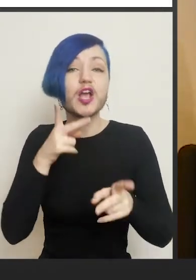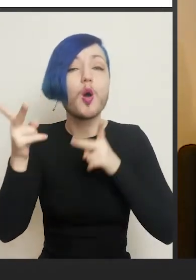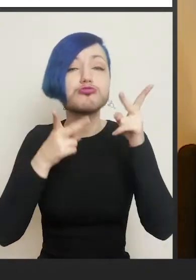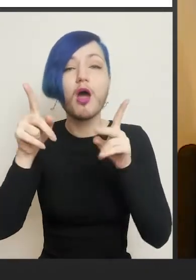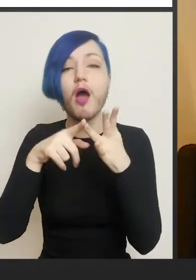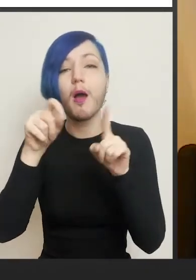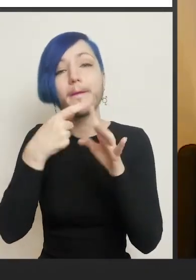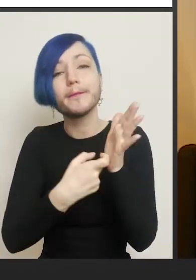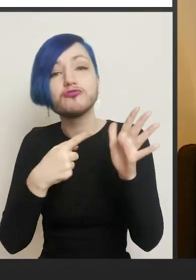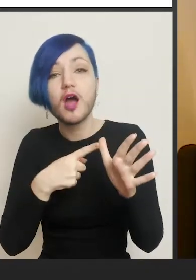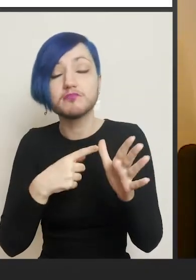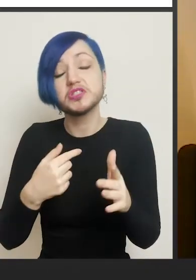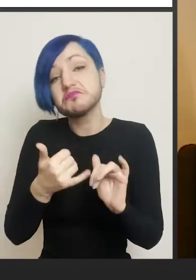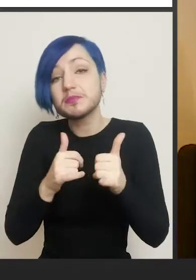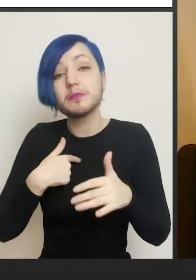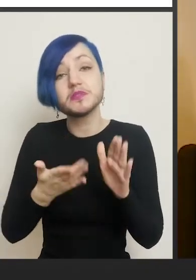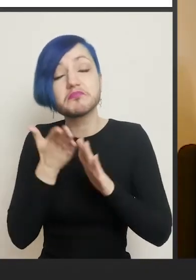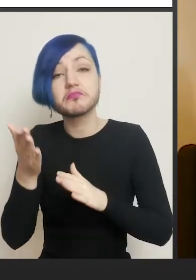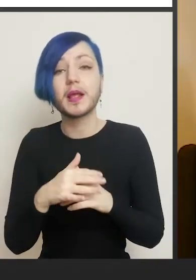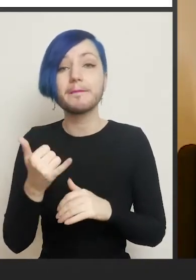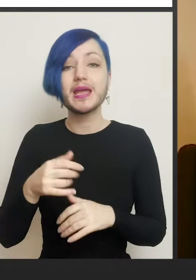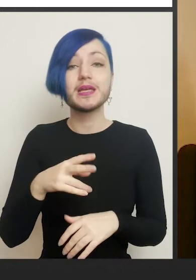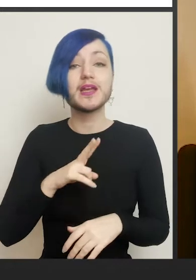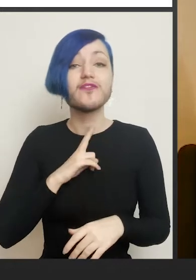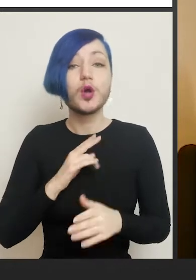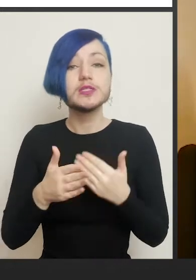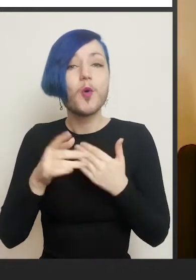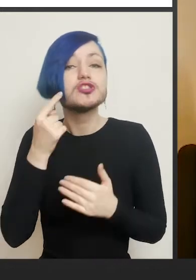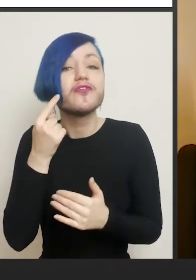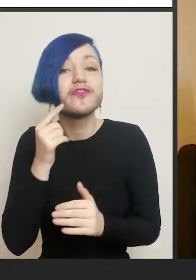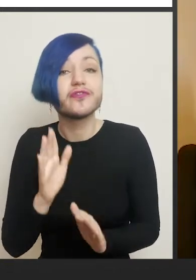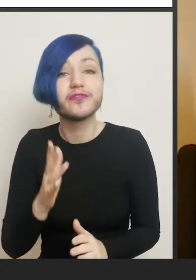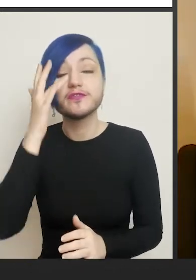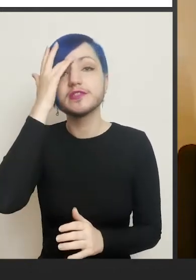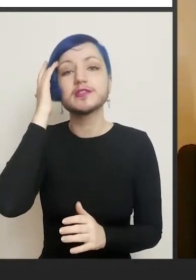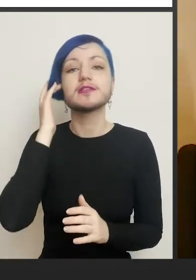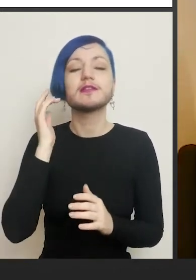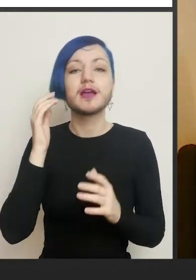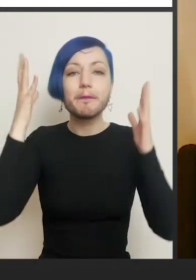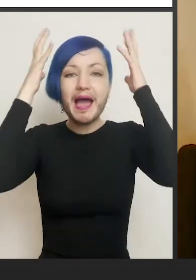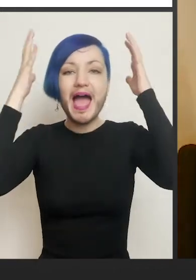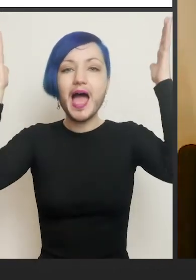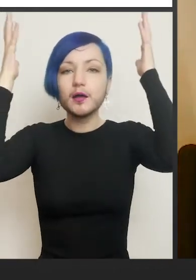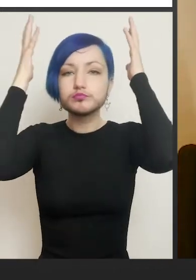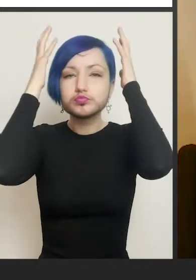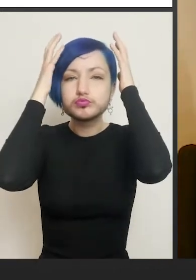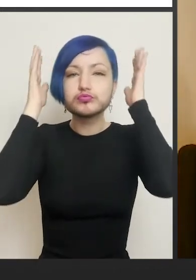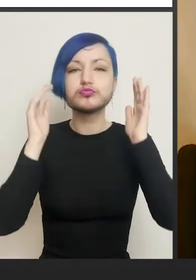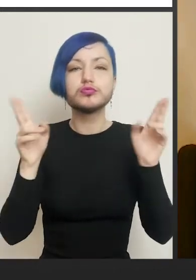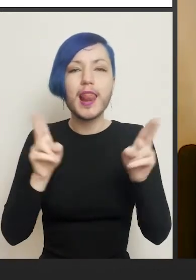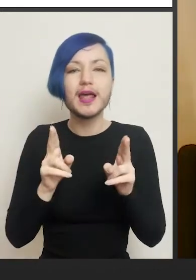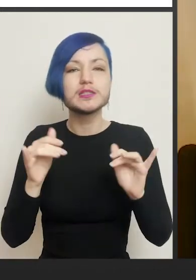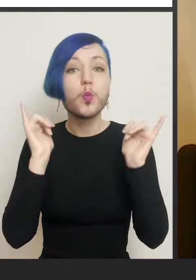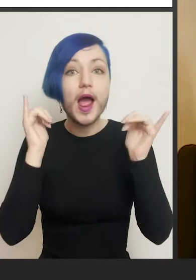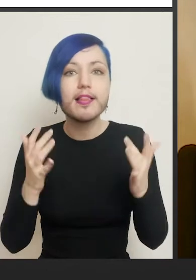sometimes. I might kind of like, soften my voice a little bit, make my hair not so wild,